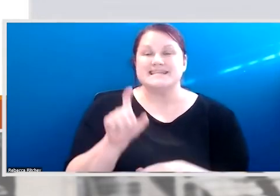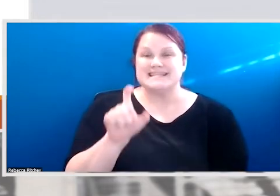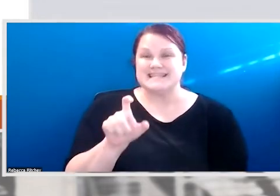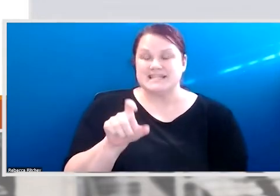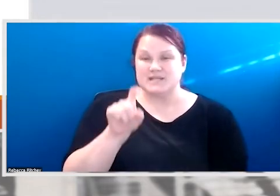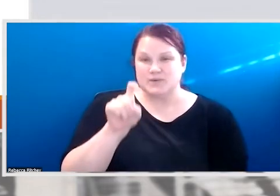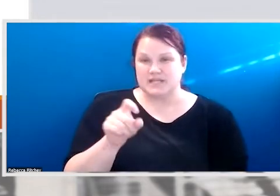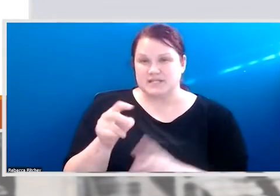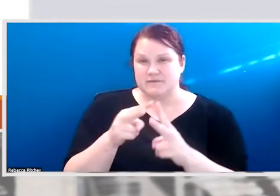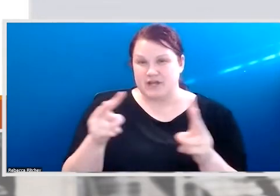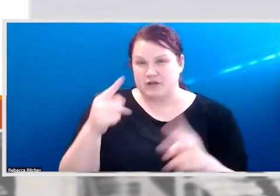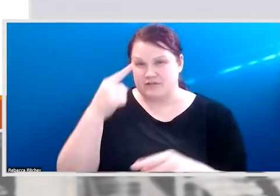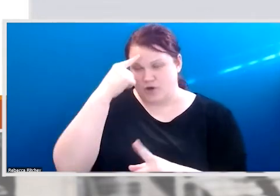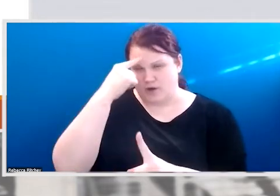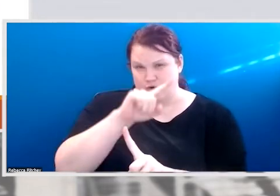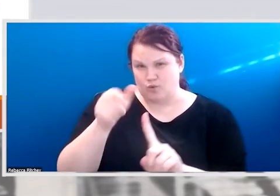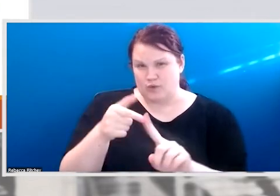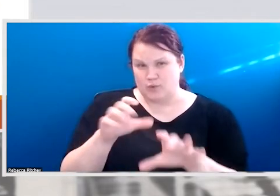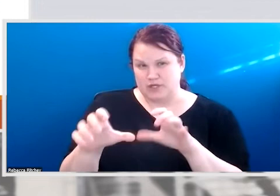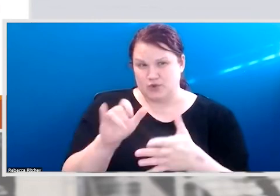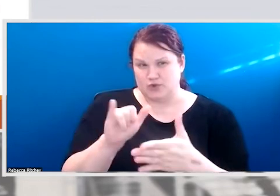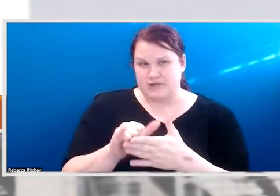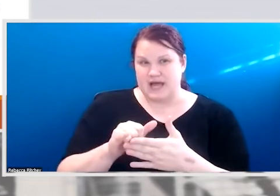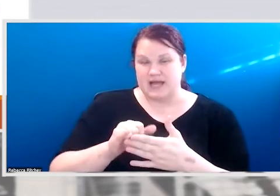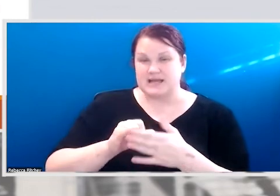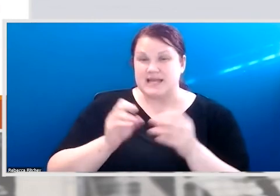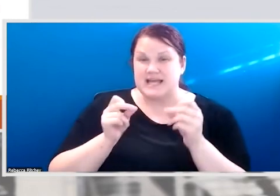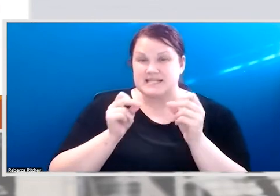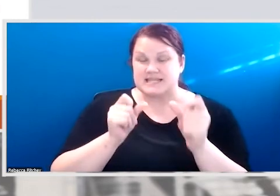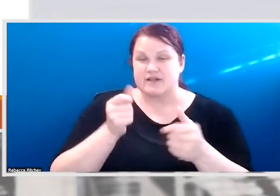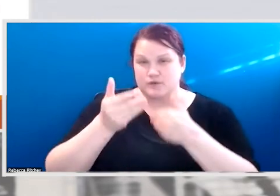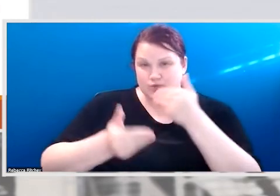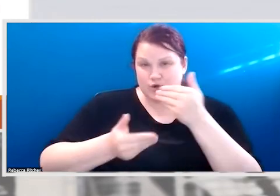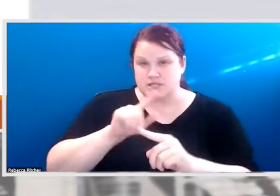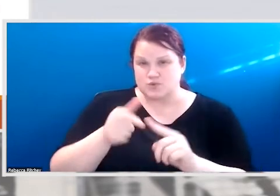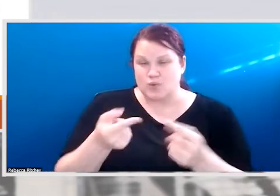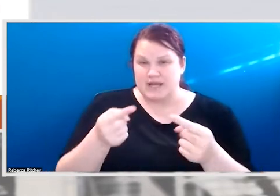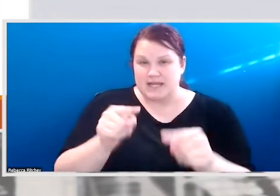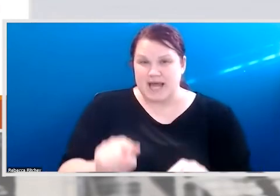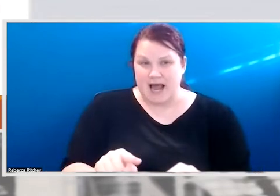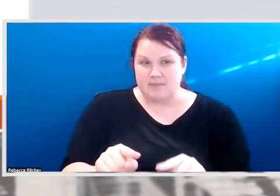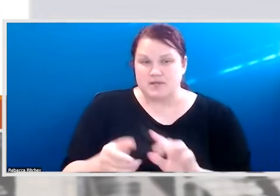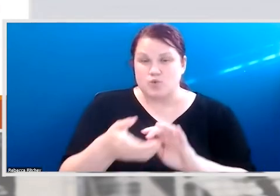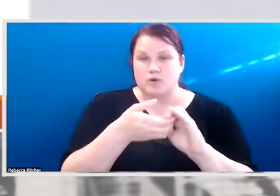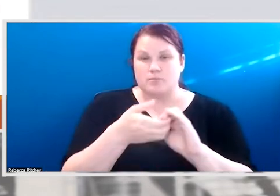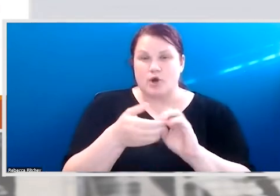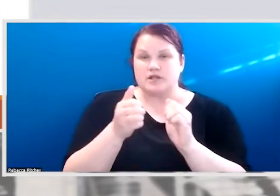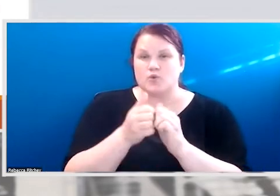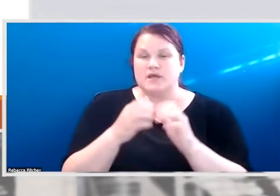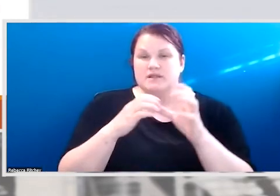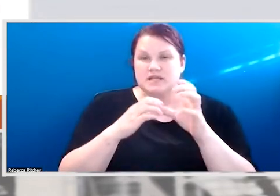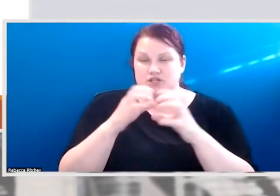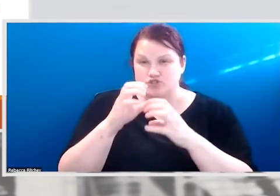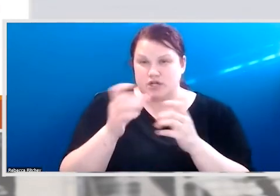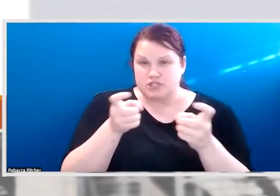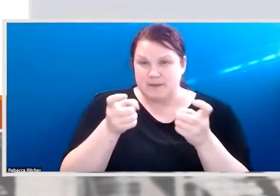very thoughtful when we do that. And so that accelerated process, when that happens, we're partnering with a construction manager